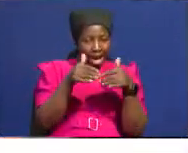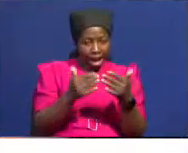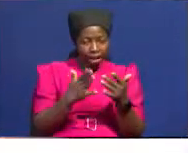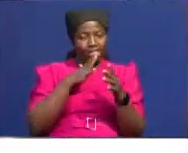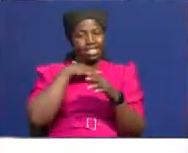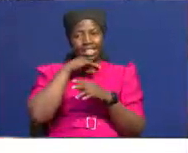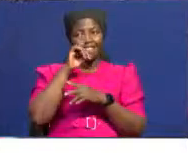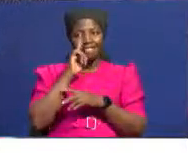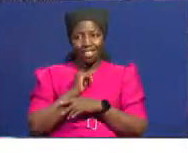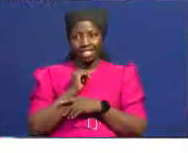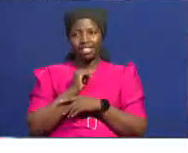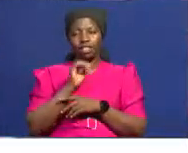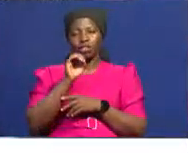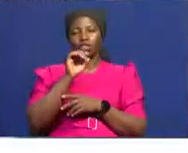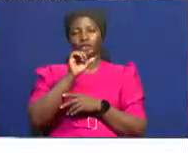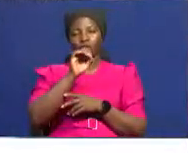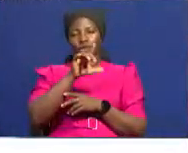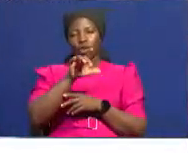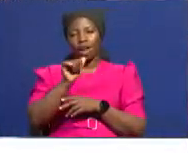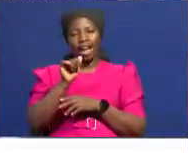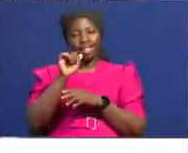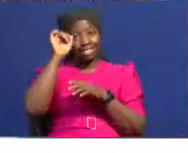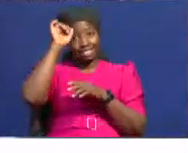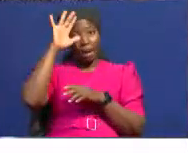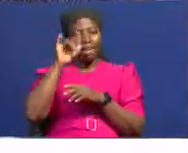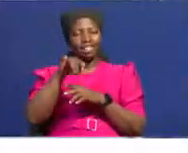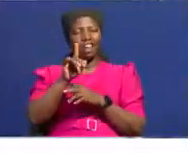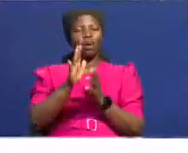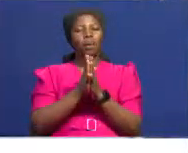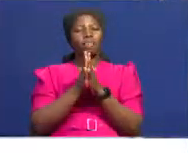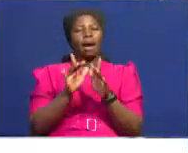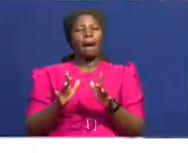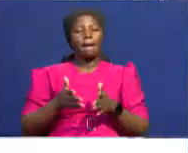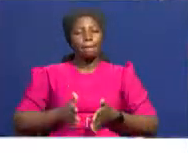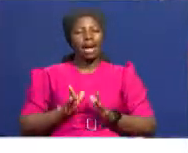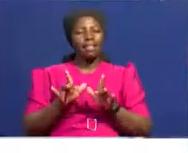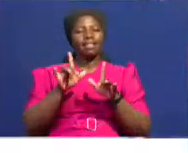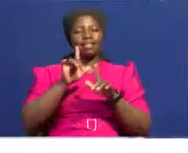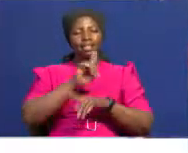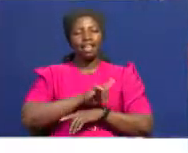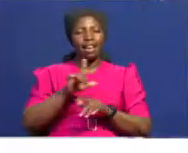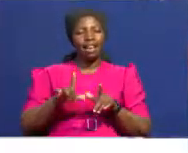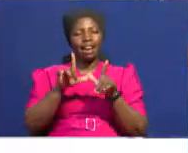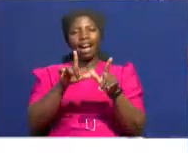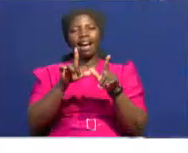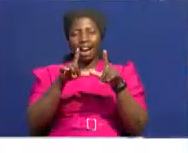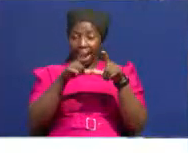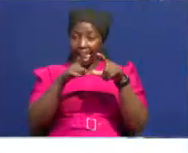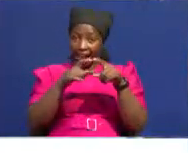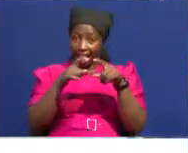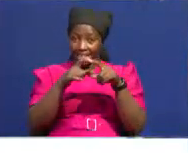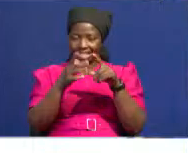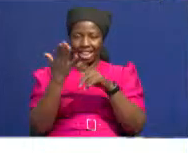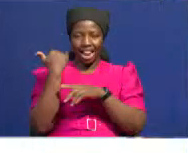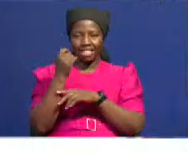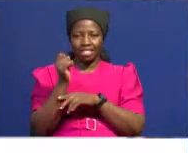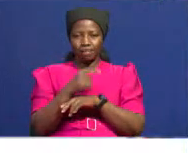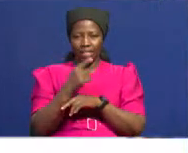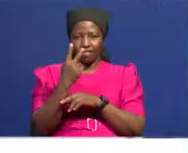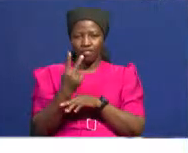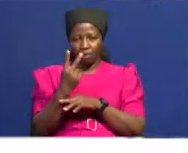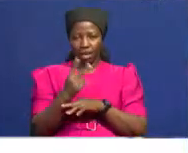Ogola surprised him with a birthday card last February. If you hear the Chief of Defense Forces has come without